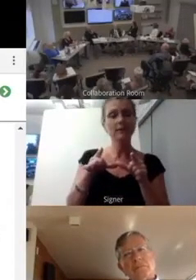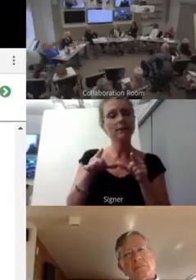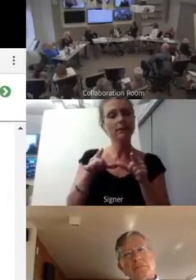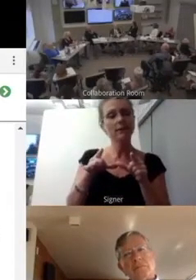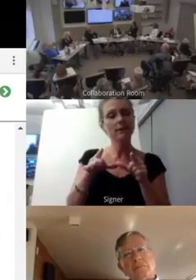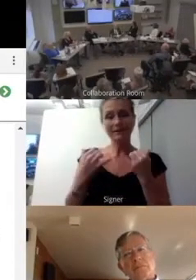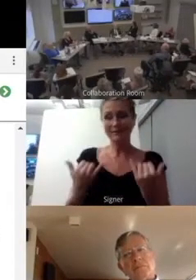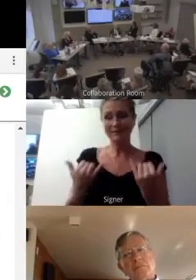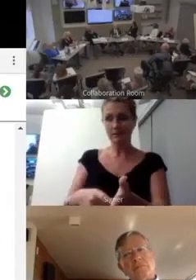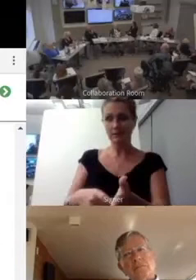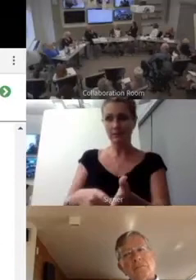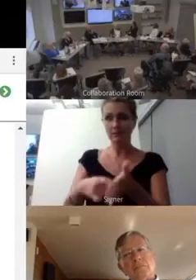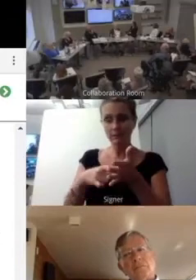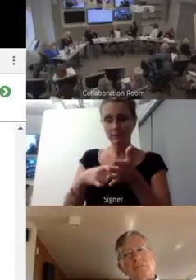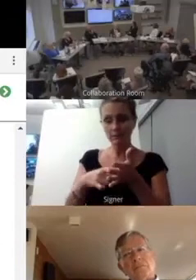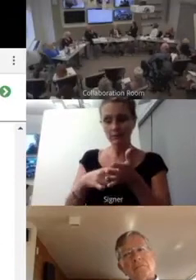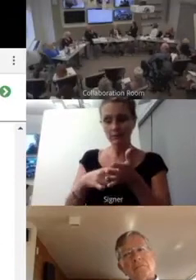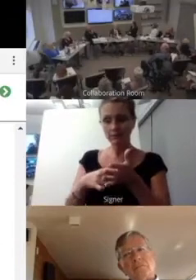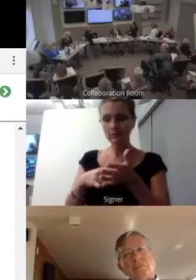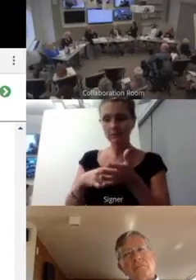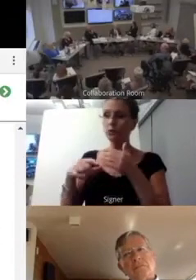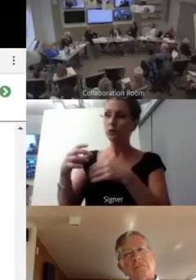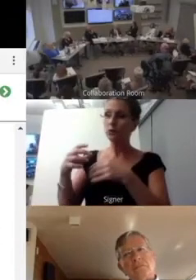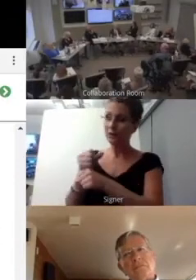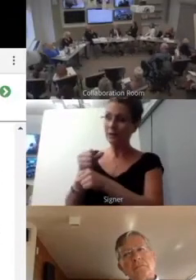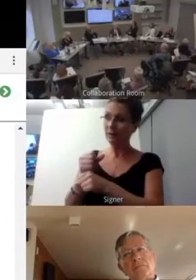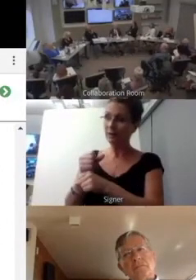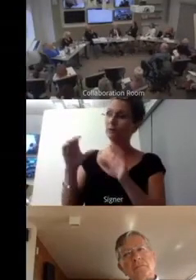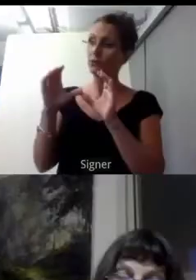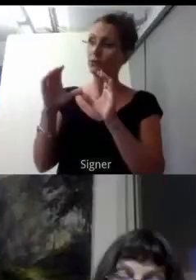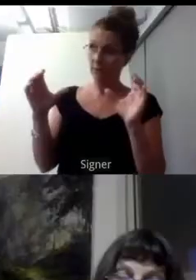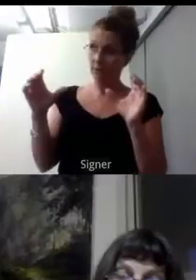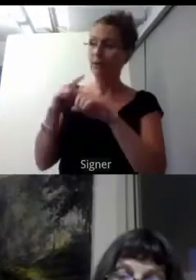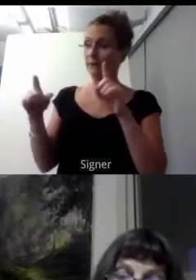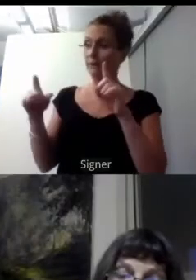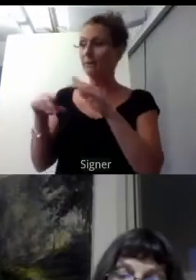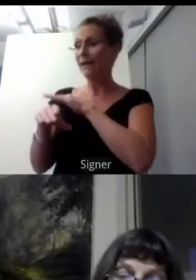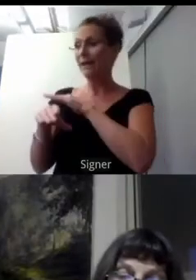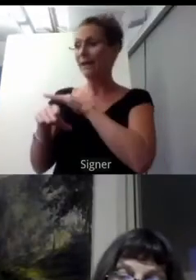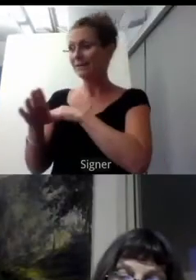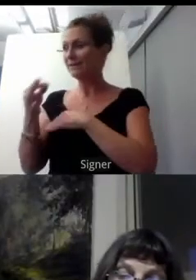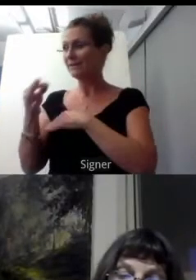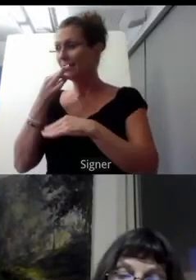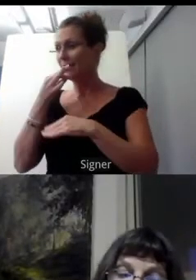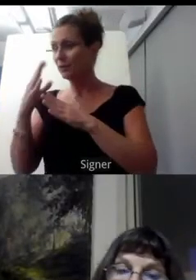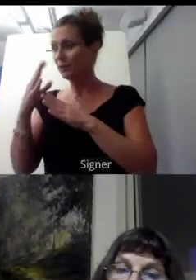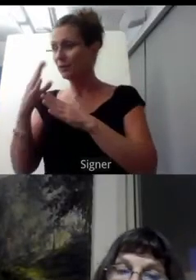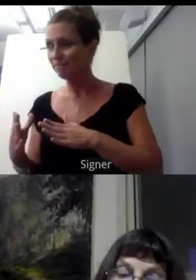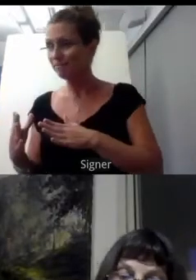by licensed accessibility expert. The Commission inspectors conduct